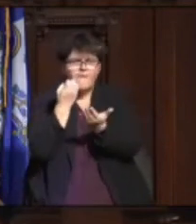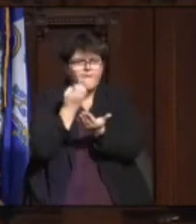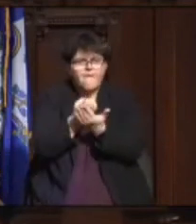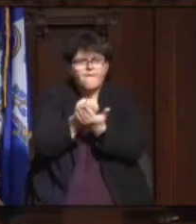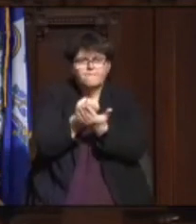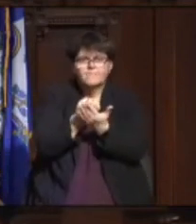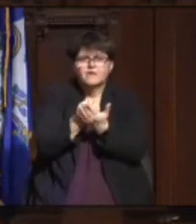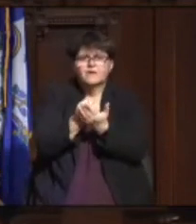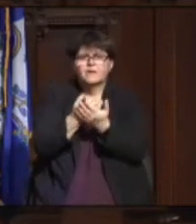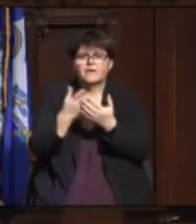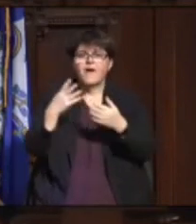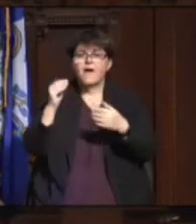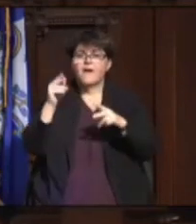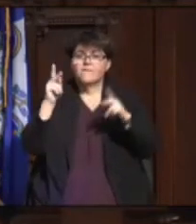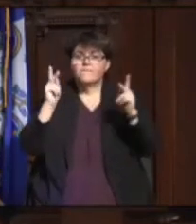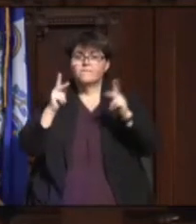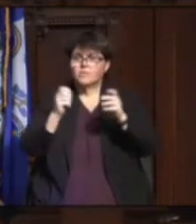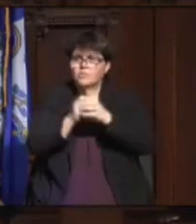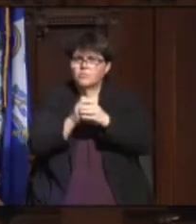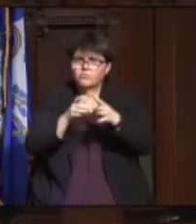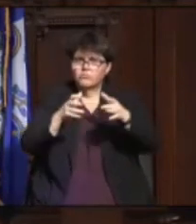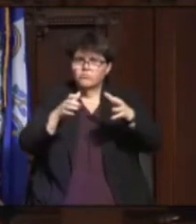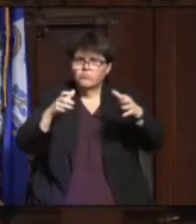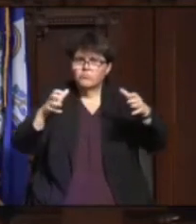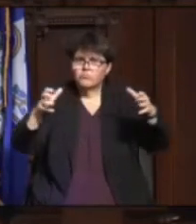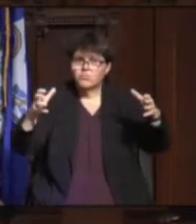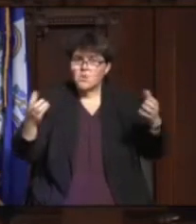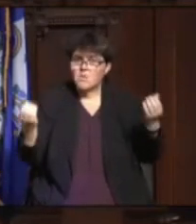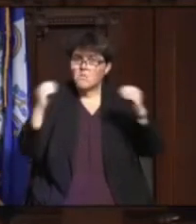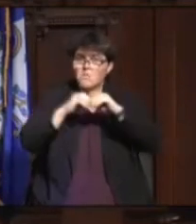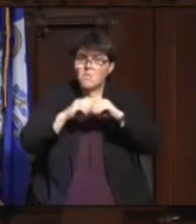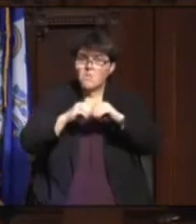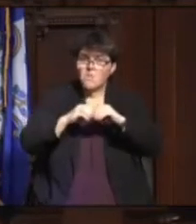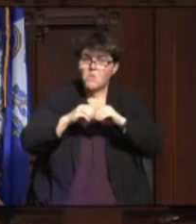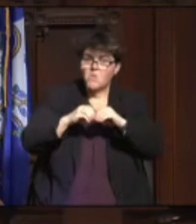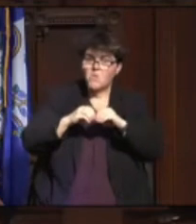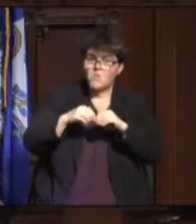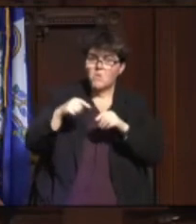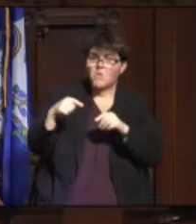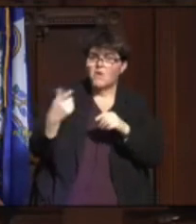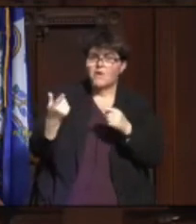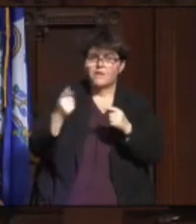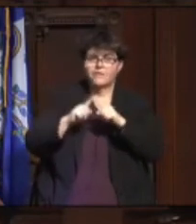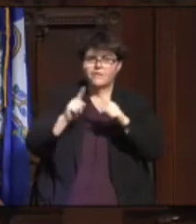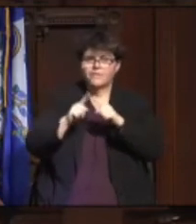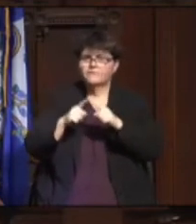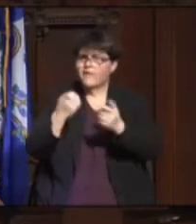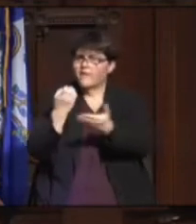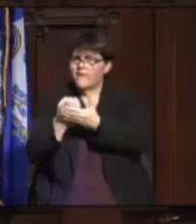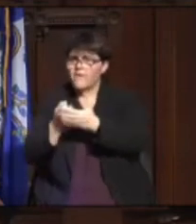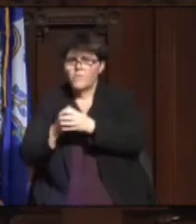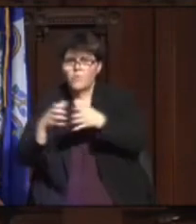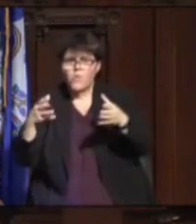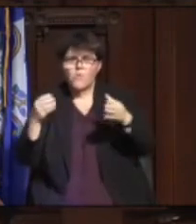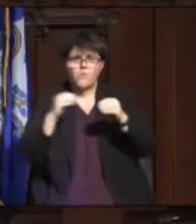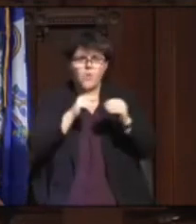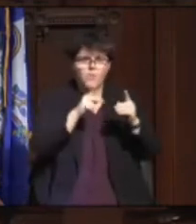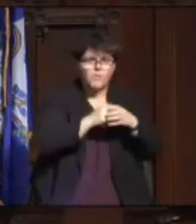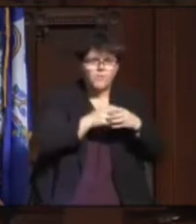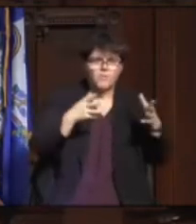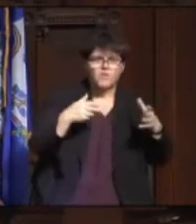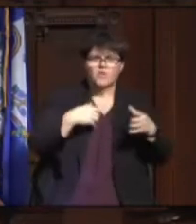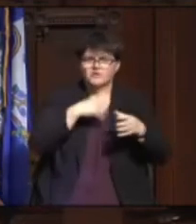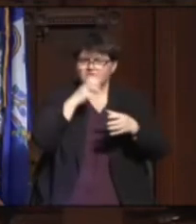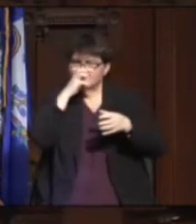more taxpayers, a growing economy, coupled with our shared fiscal discipline, has resulted in four